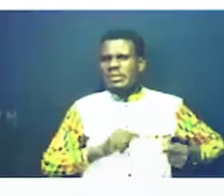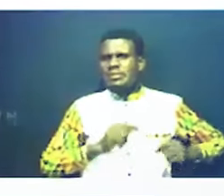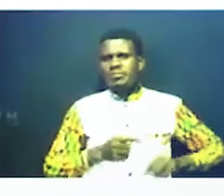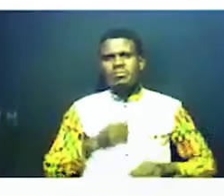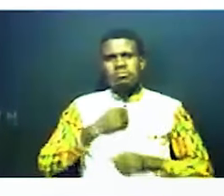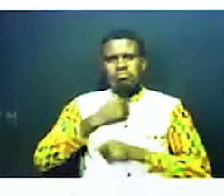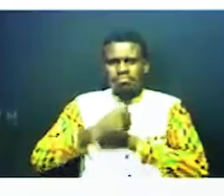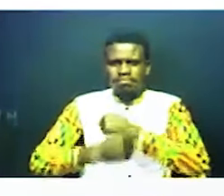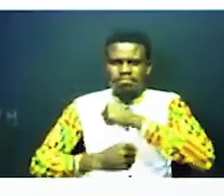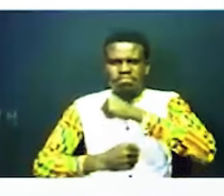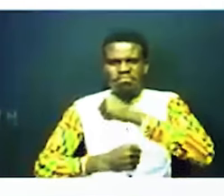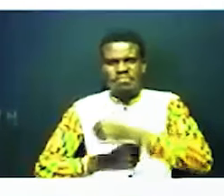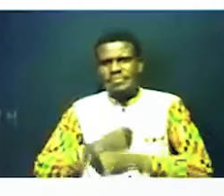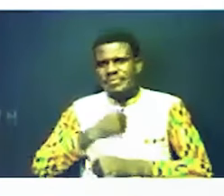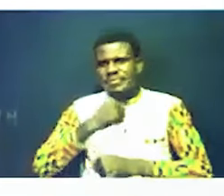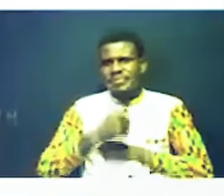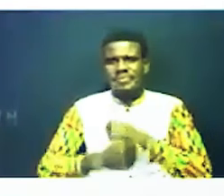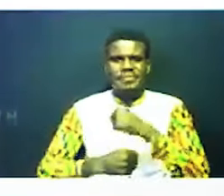are